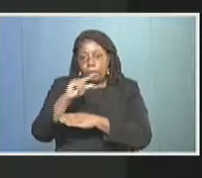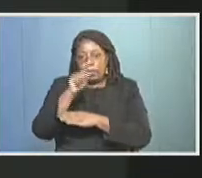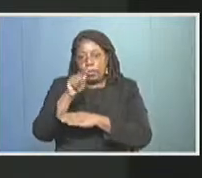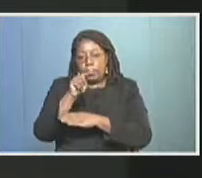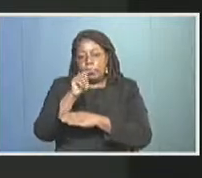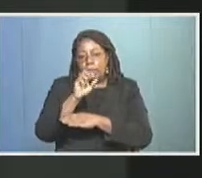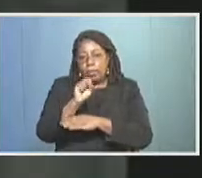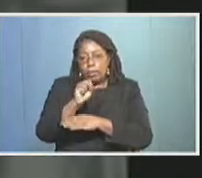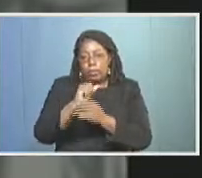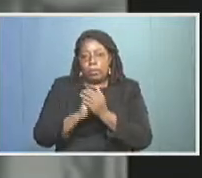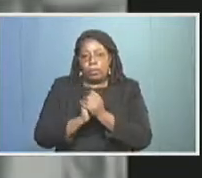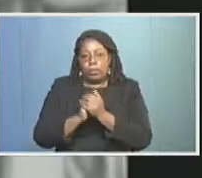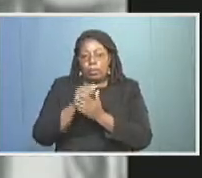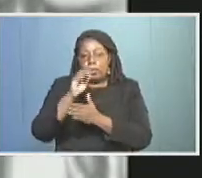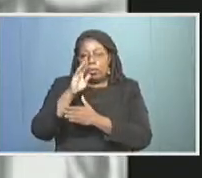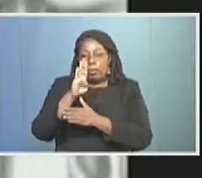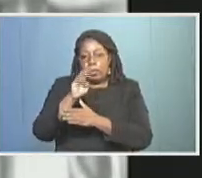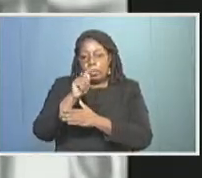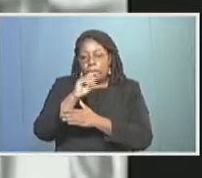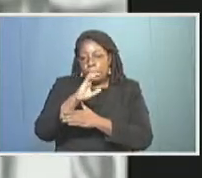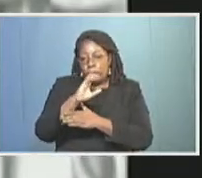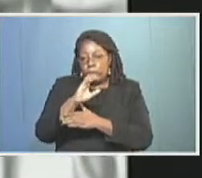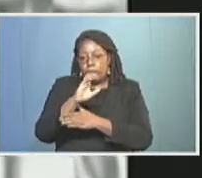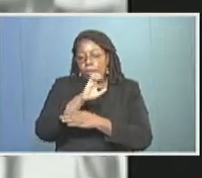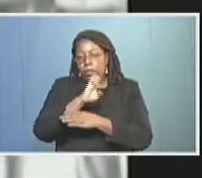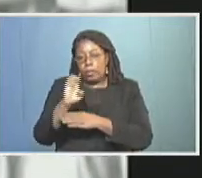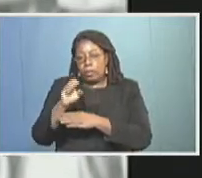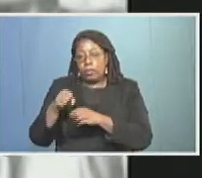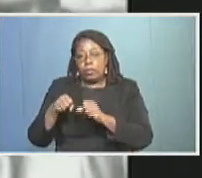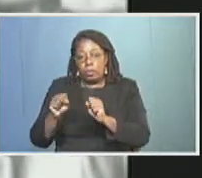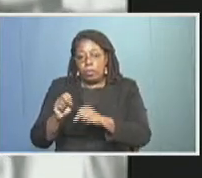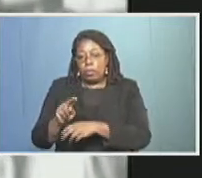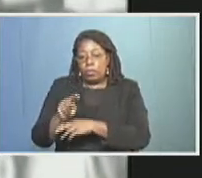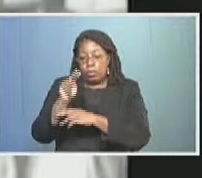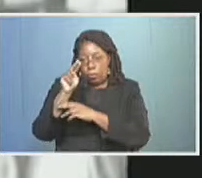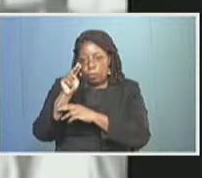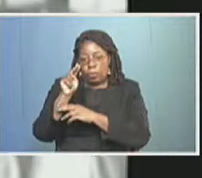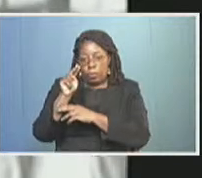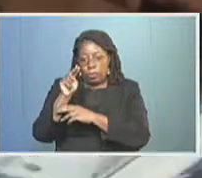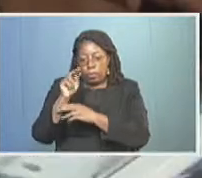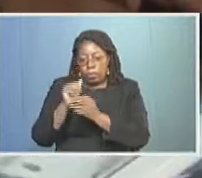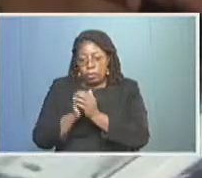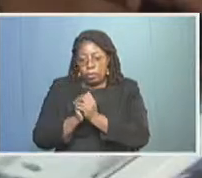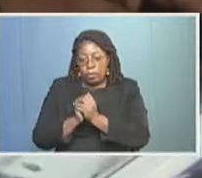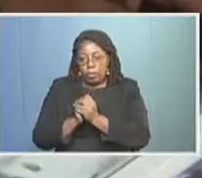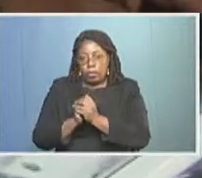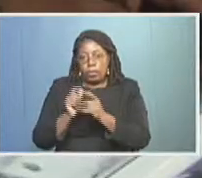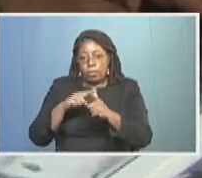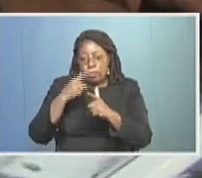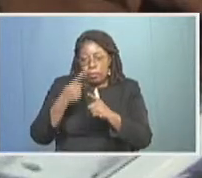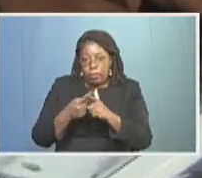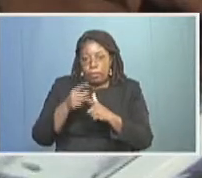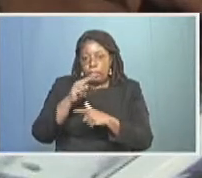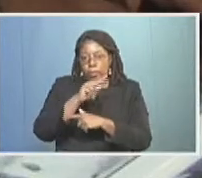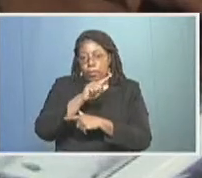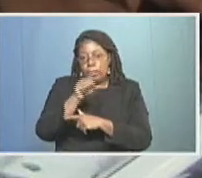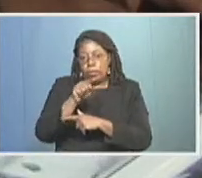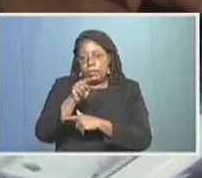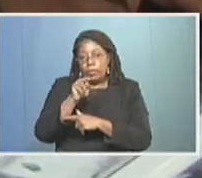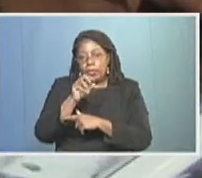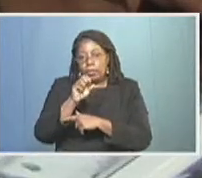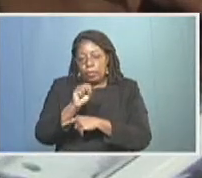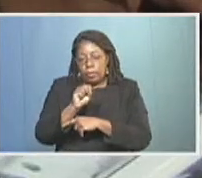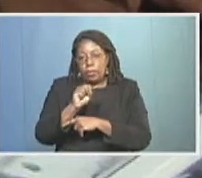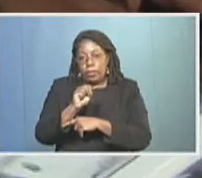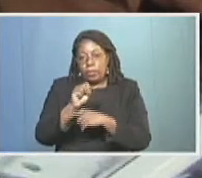Street North, and he started at Batelco. Then when ZNS was